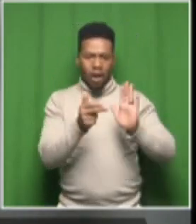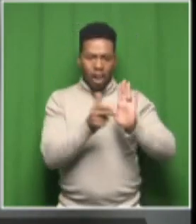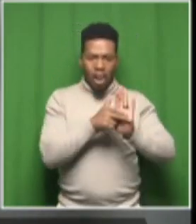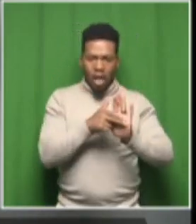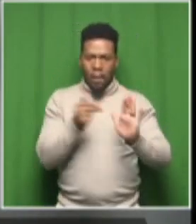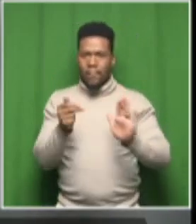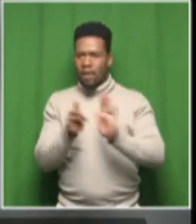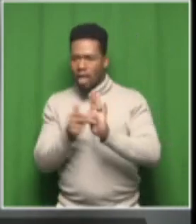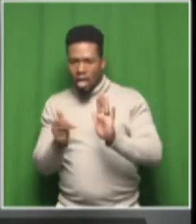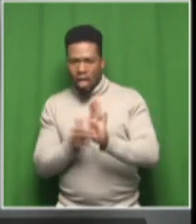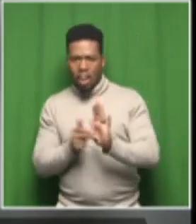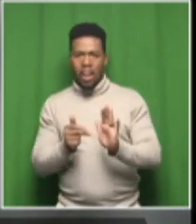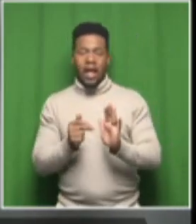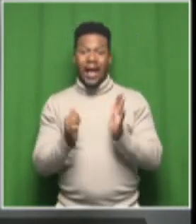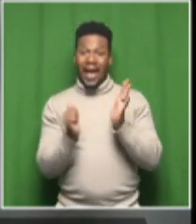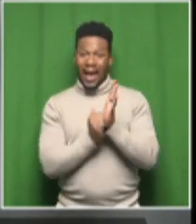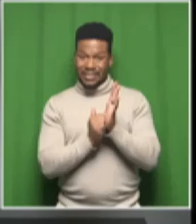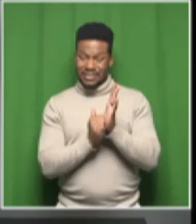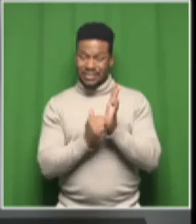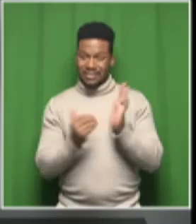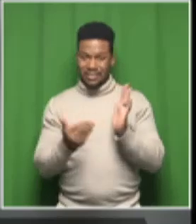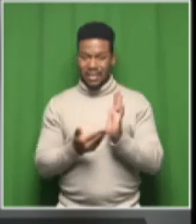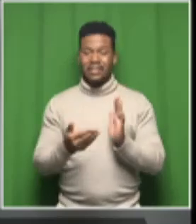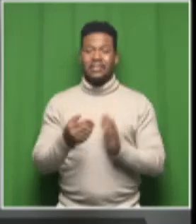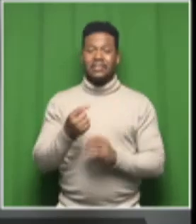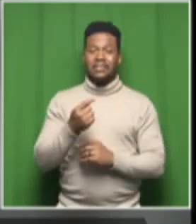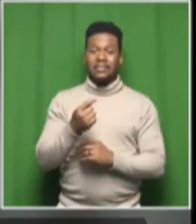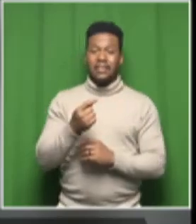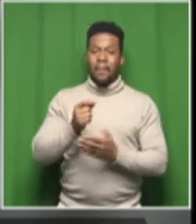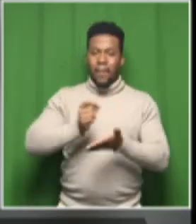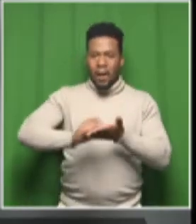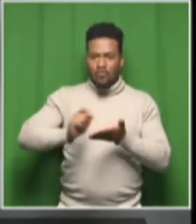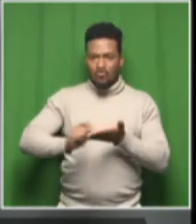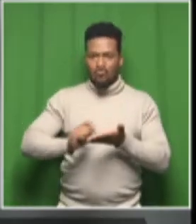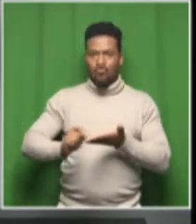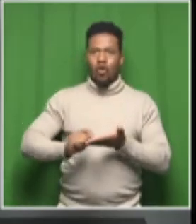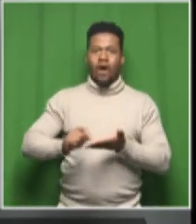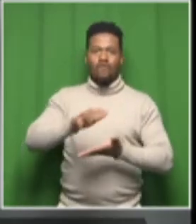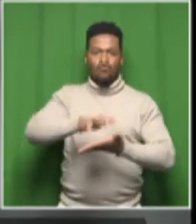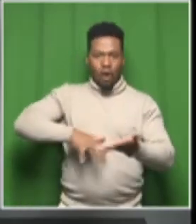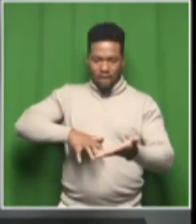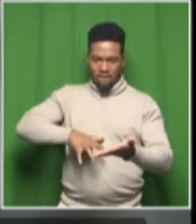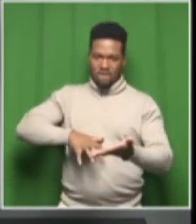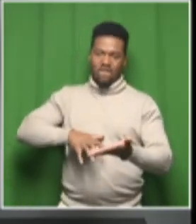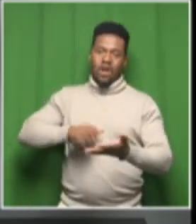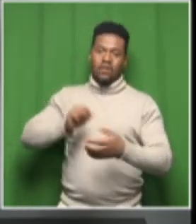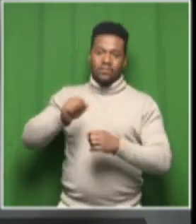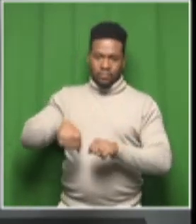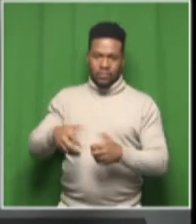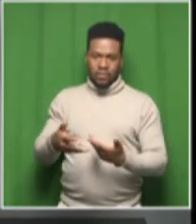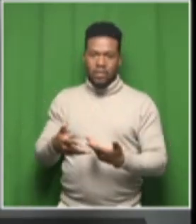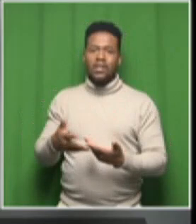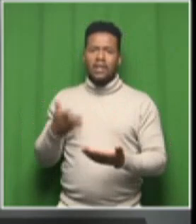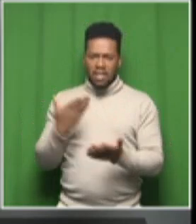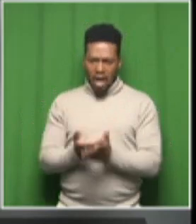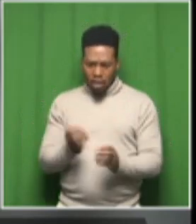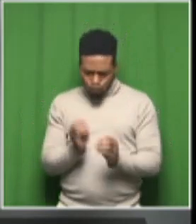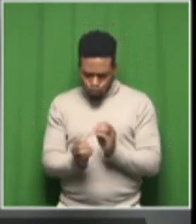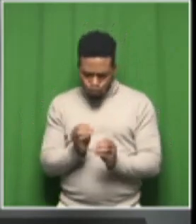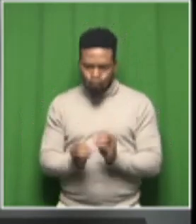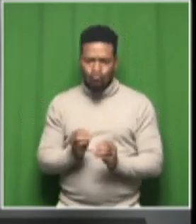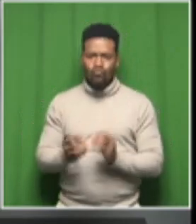and Labeling Act was in draft form, and we were able to make submissions to make those amendments. And the